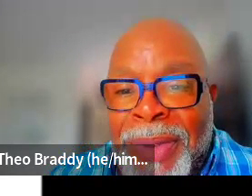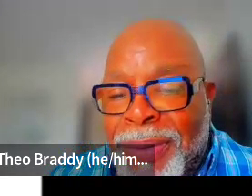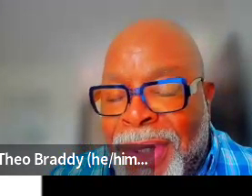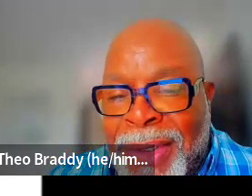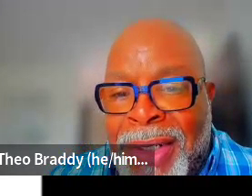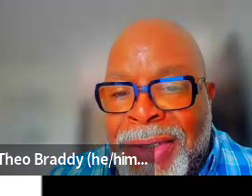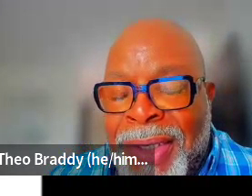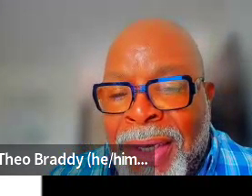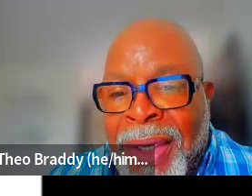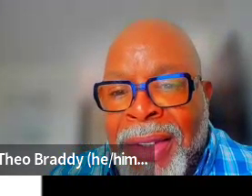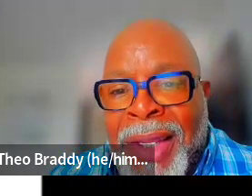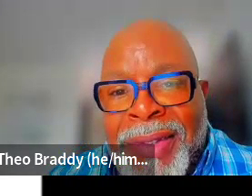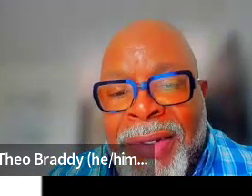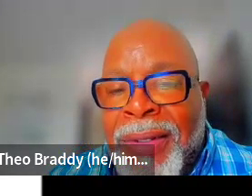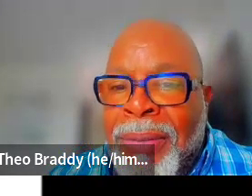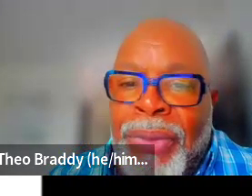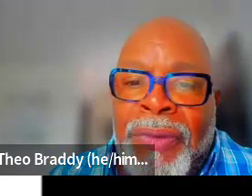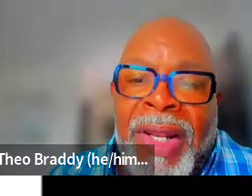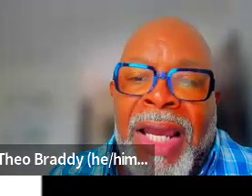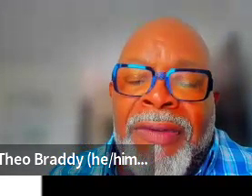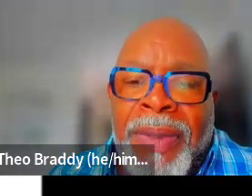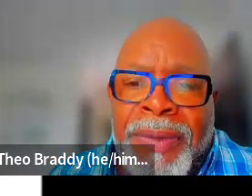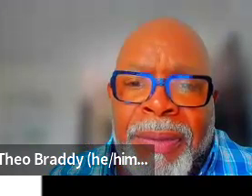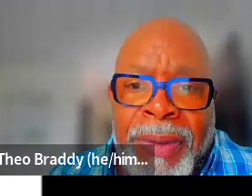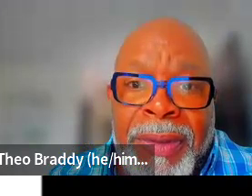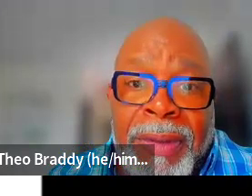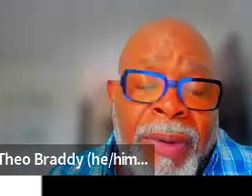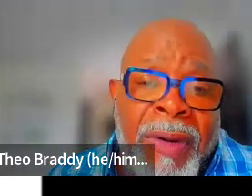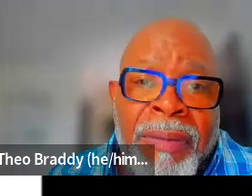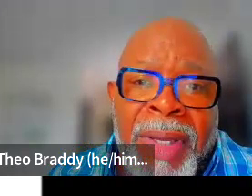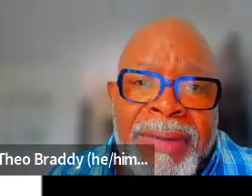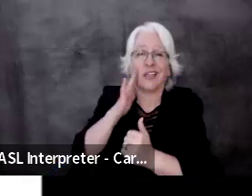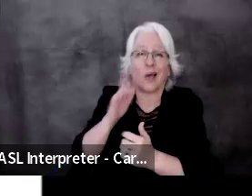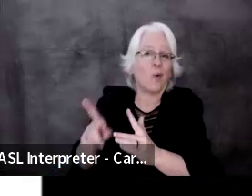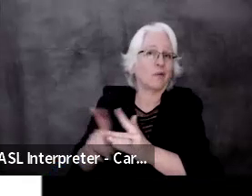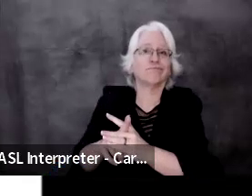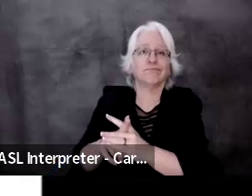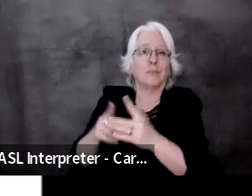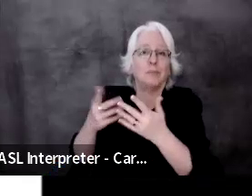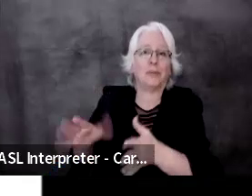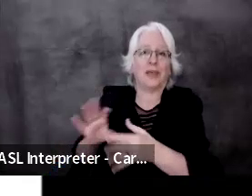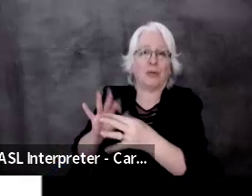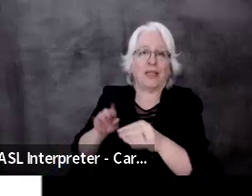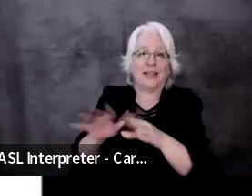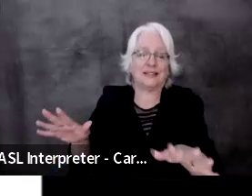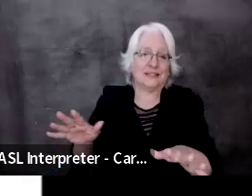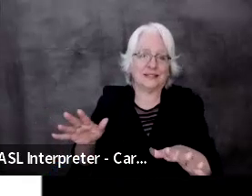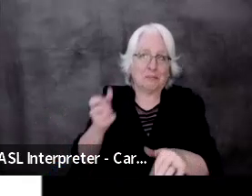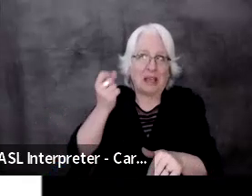there's going to be some technology that is going to improve the lives of people with disabilities because it makes sense and it's good for business. And